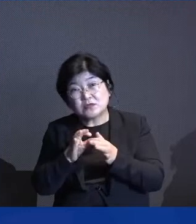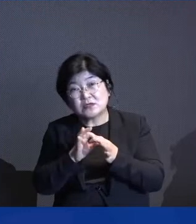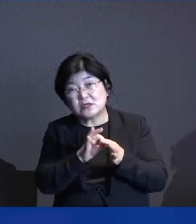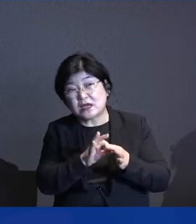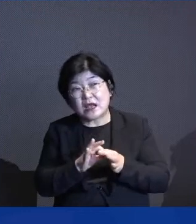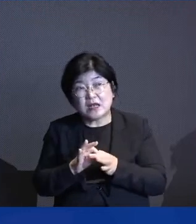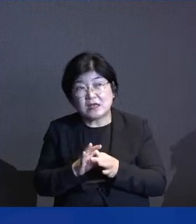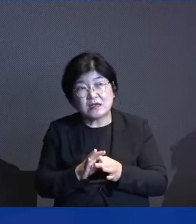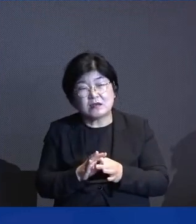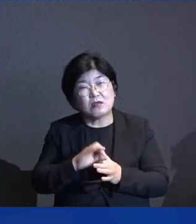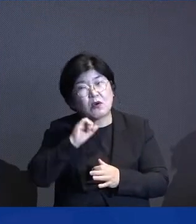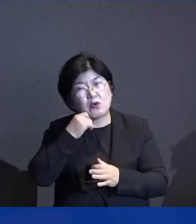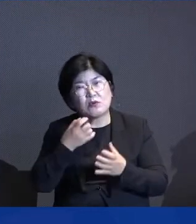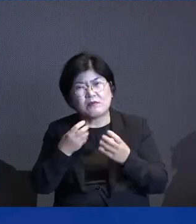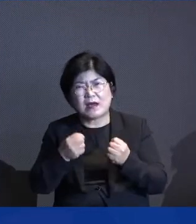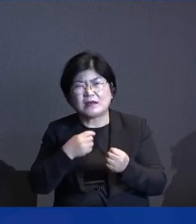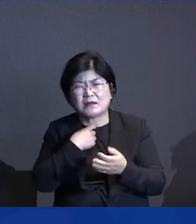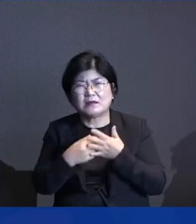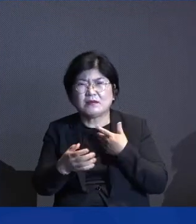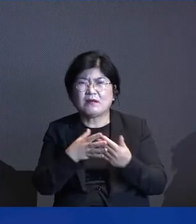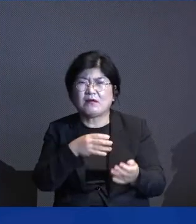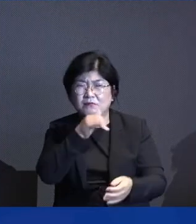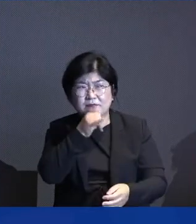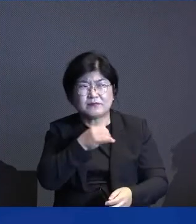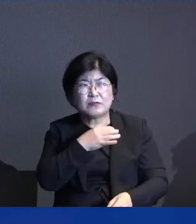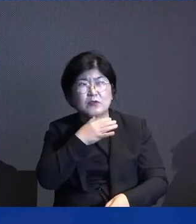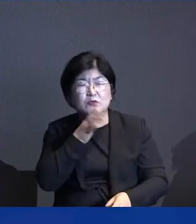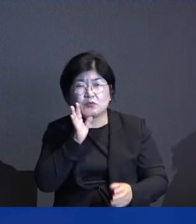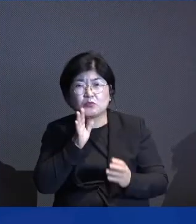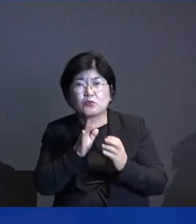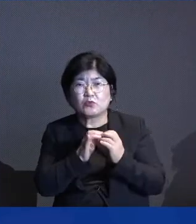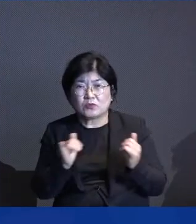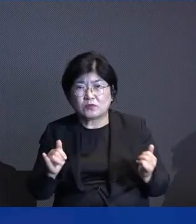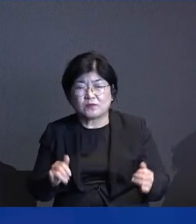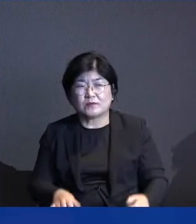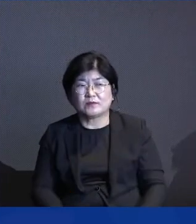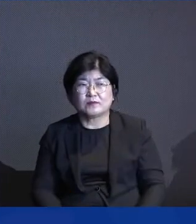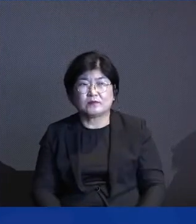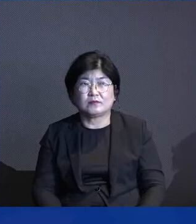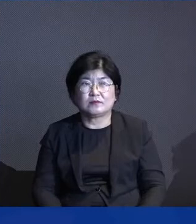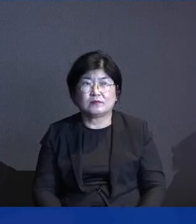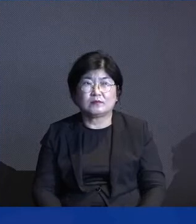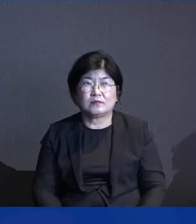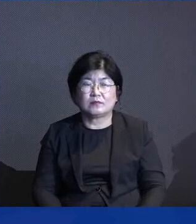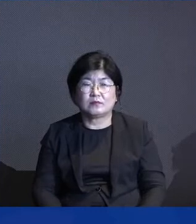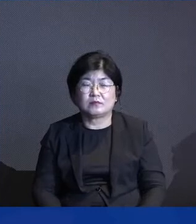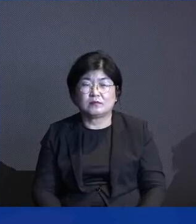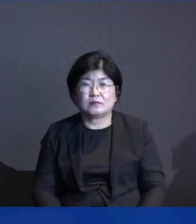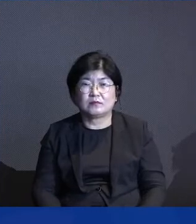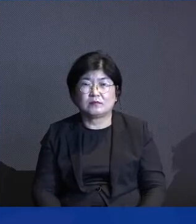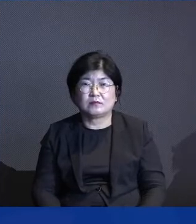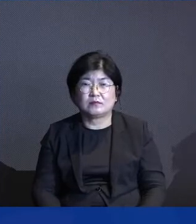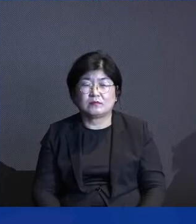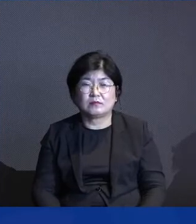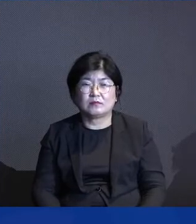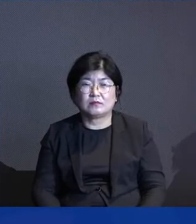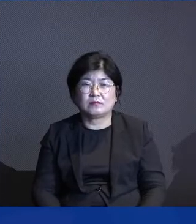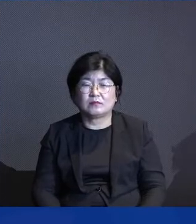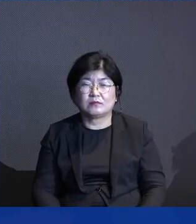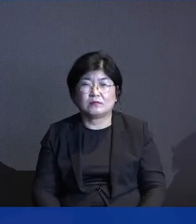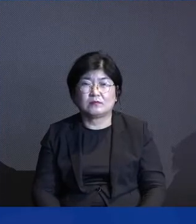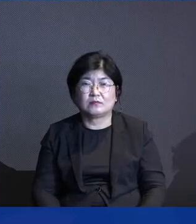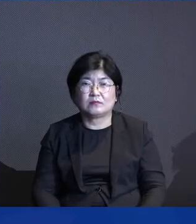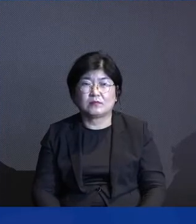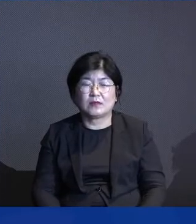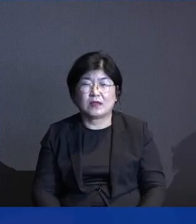that some of these older adults, they are reluctant to getting the